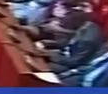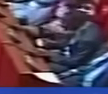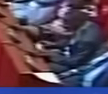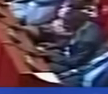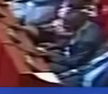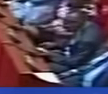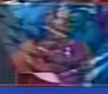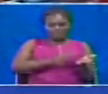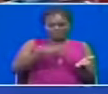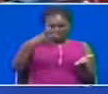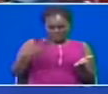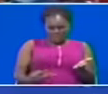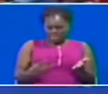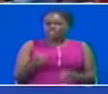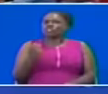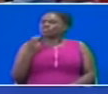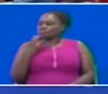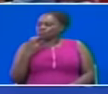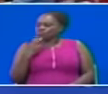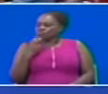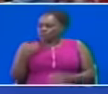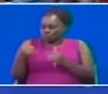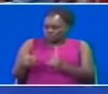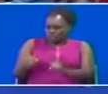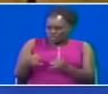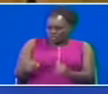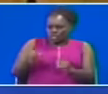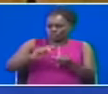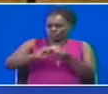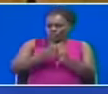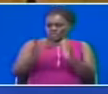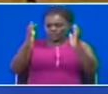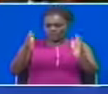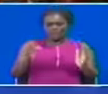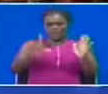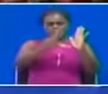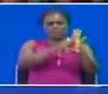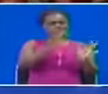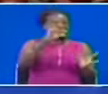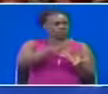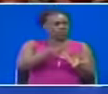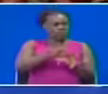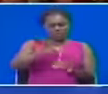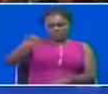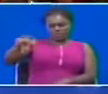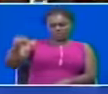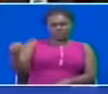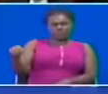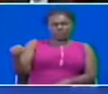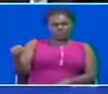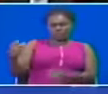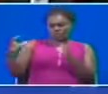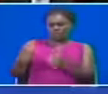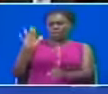After failing spectacularly on Tuesday to push for two crucial amendments on electoral laws, the ruling Jubilee wing, which